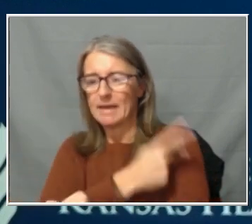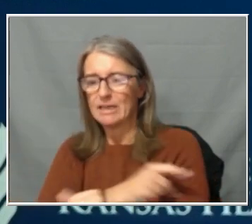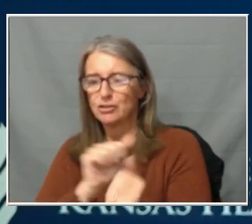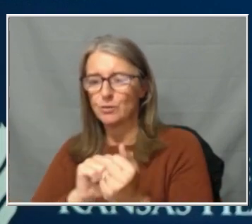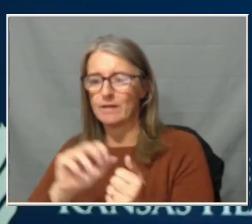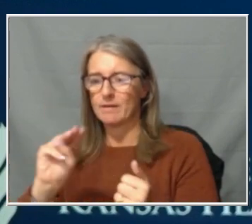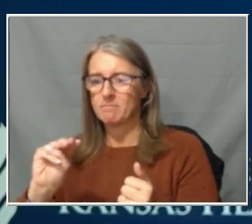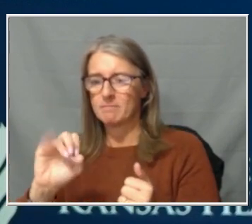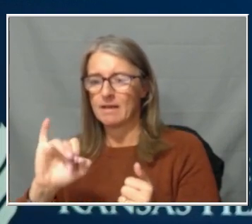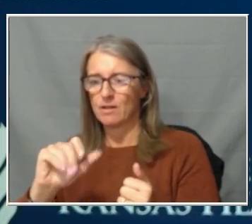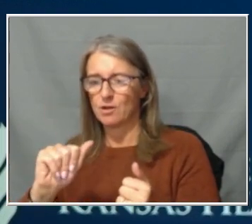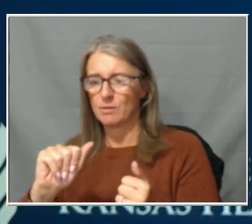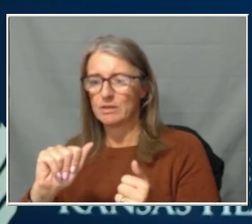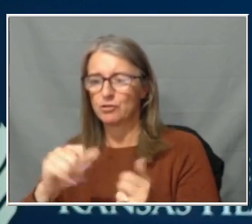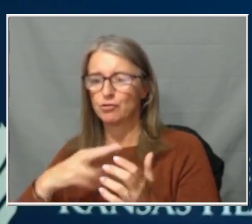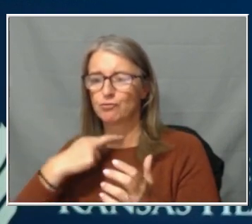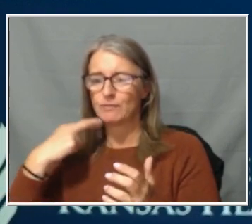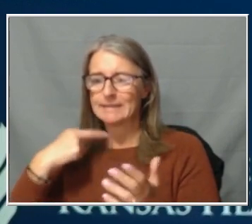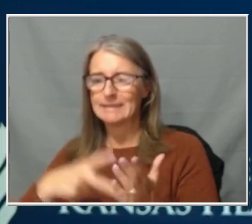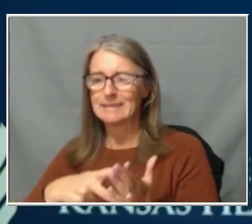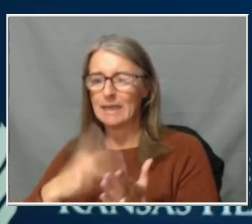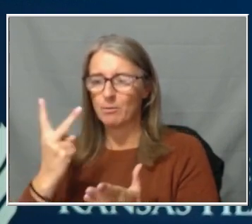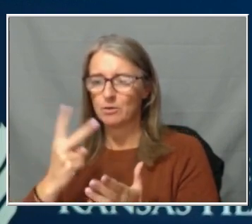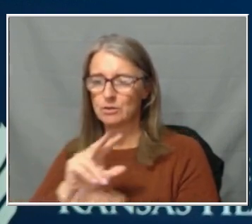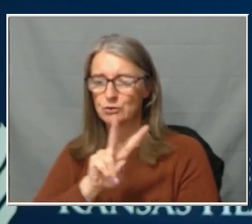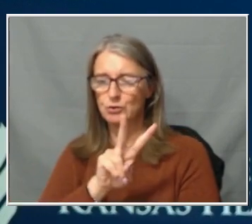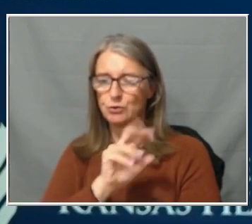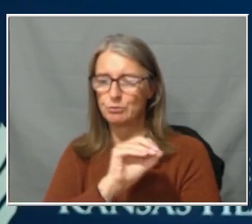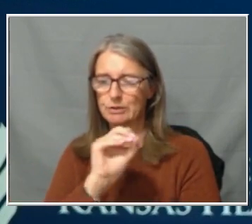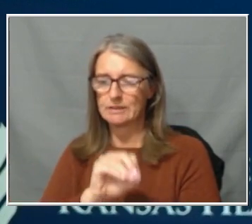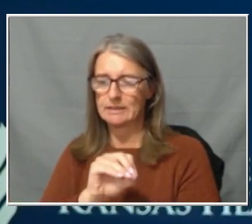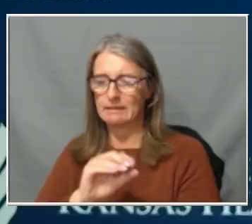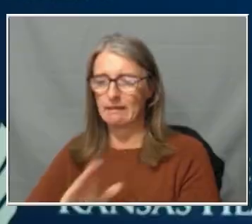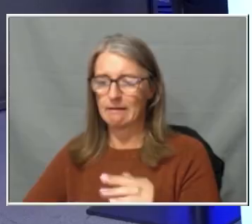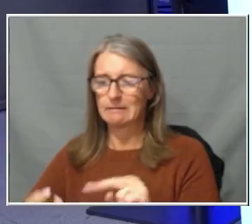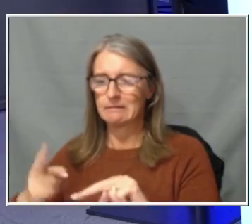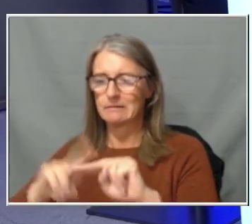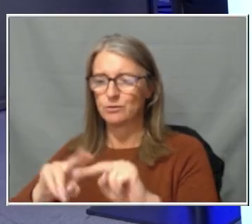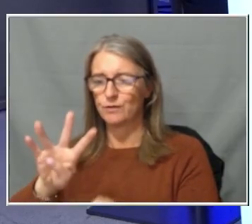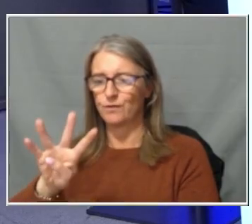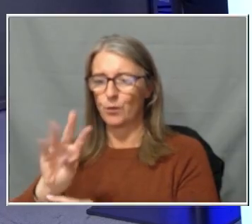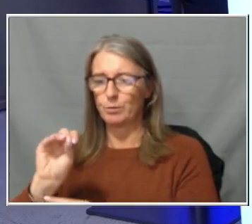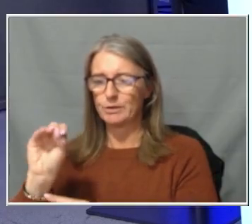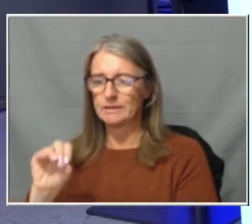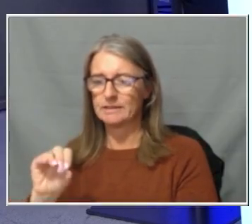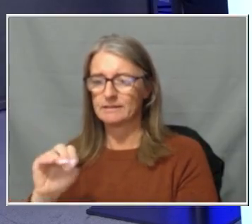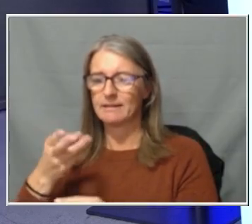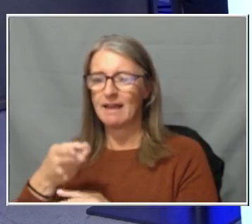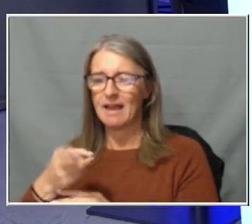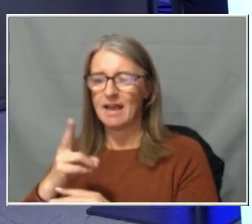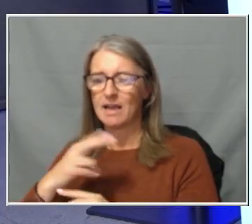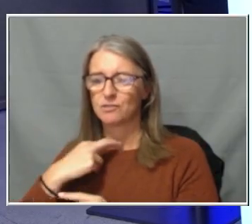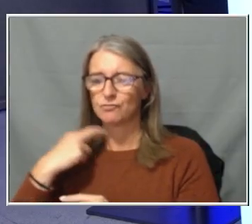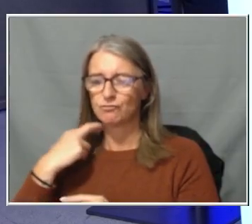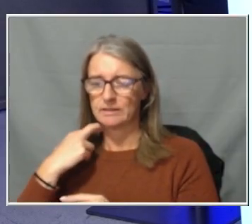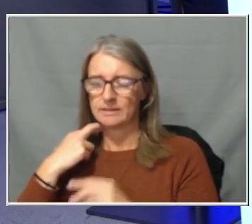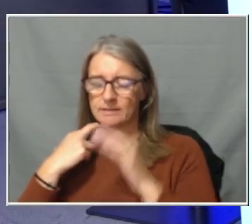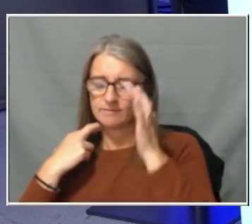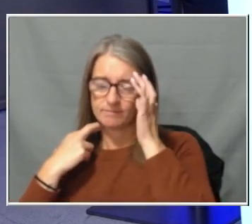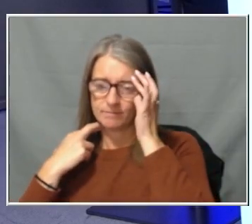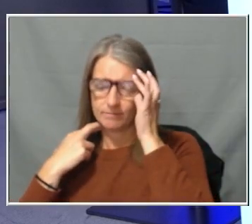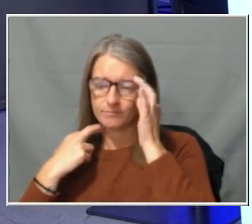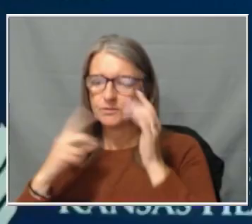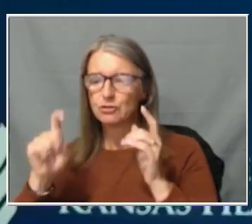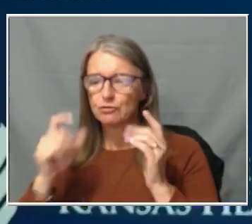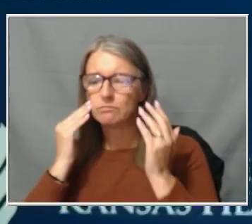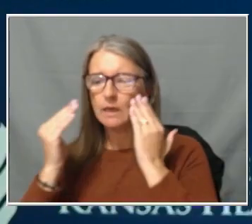risk about doubles. It goes from that 2% baseline to about 4%. Okay. So it's higher. It's like one of those things that you should be